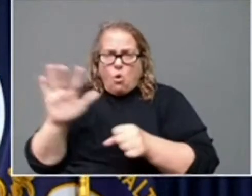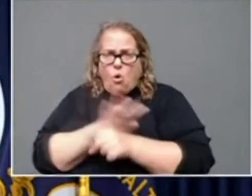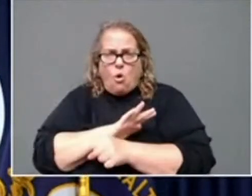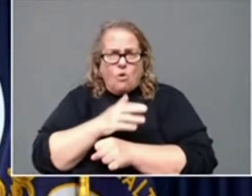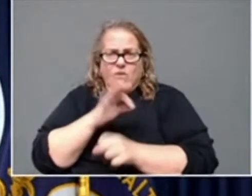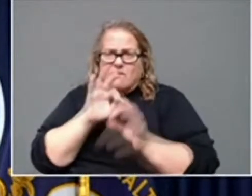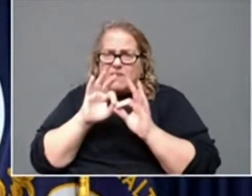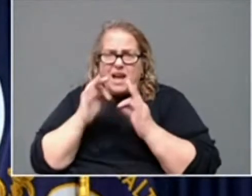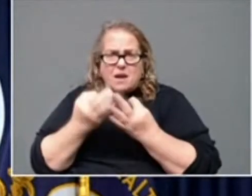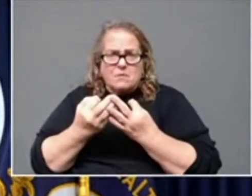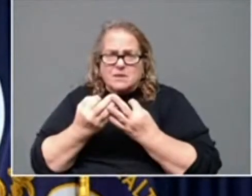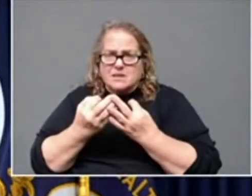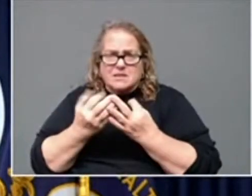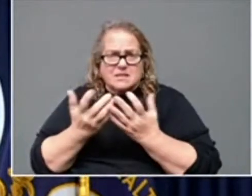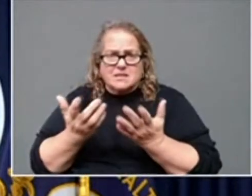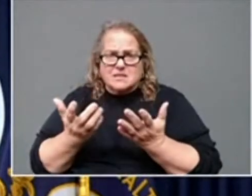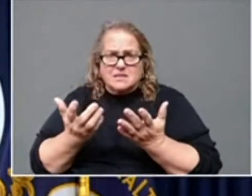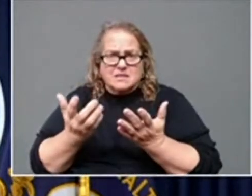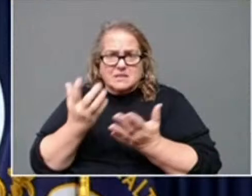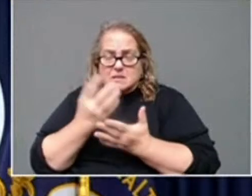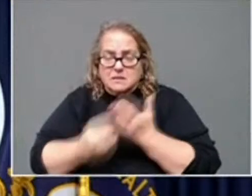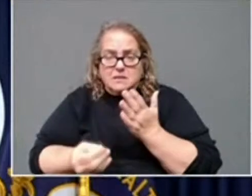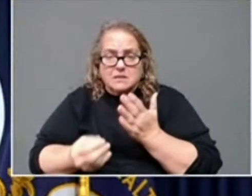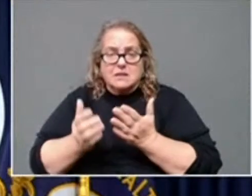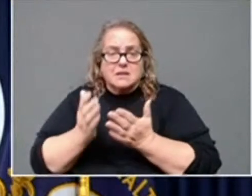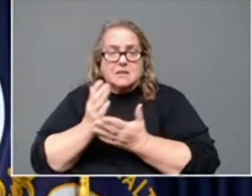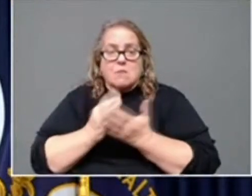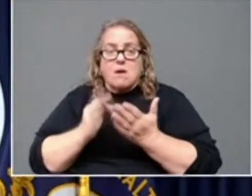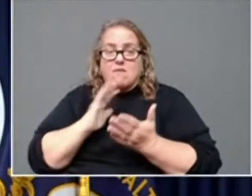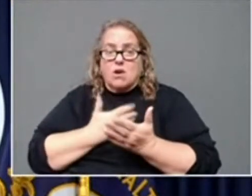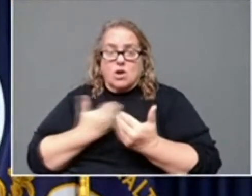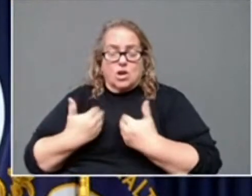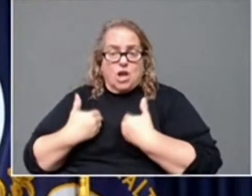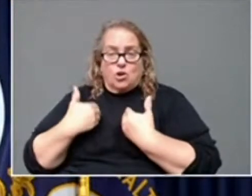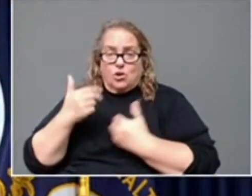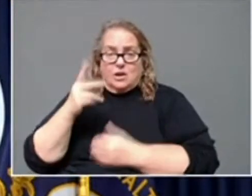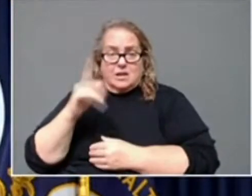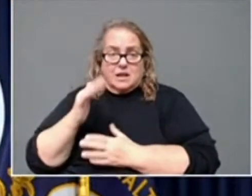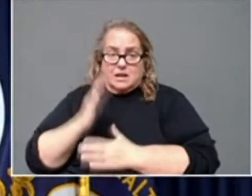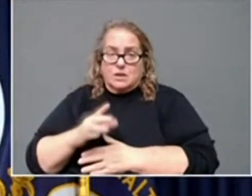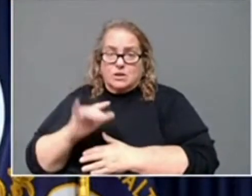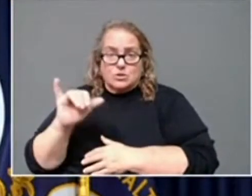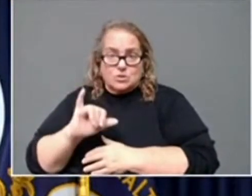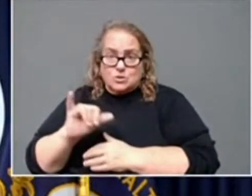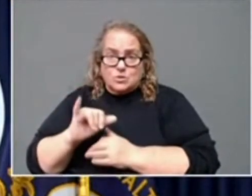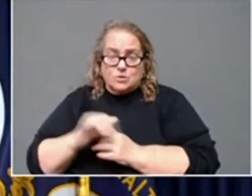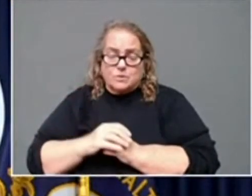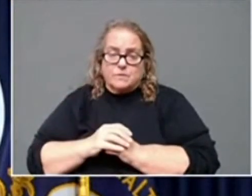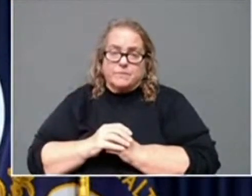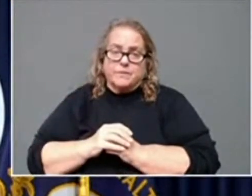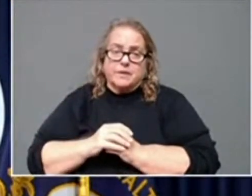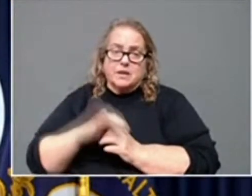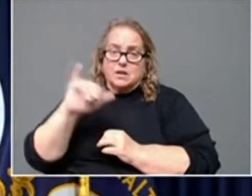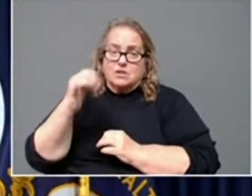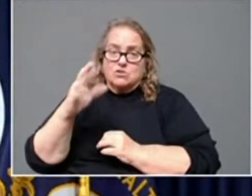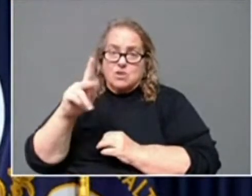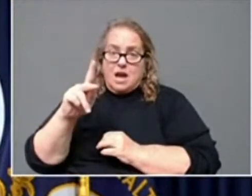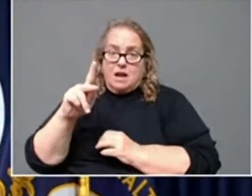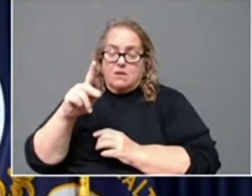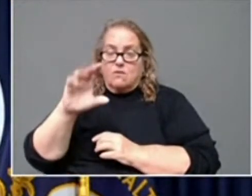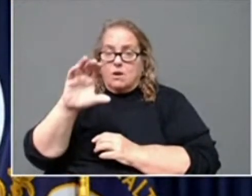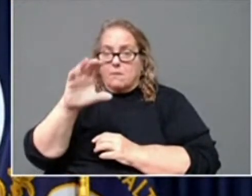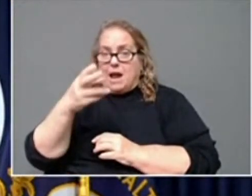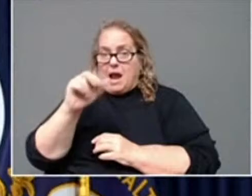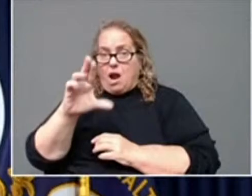no longer with us, including some of our younger Kentuckians. Jack Bramer, Herald Leader.